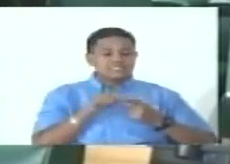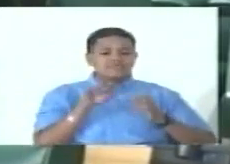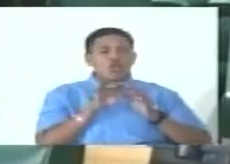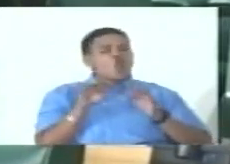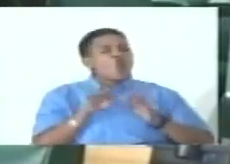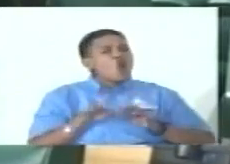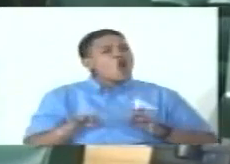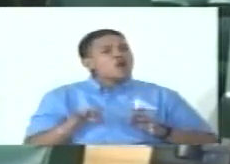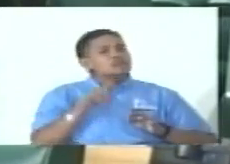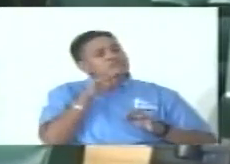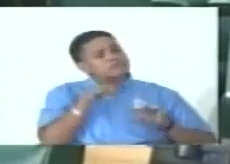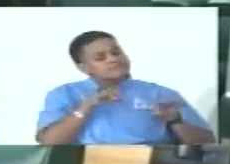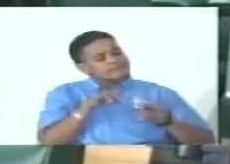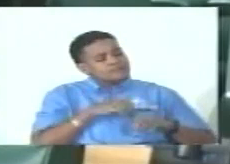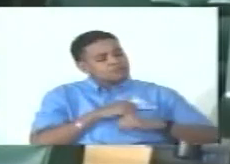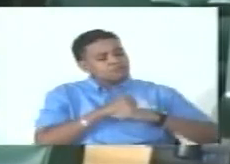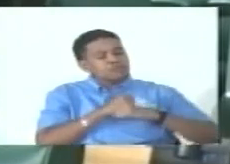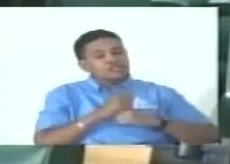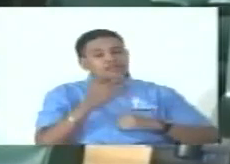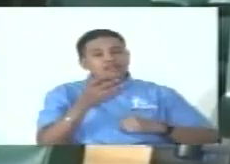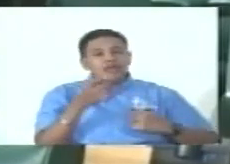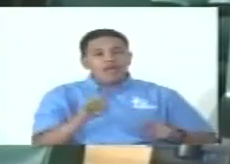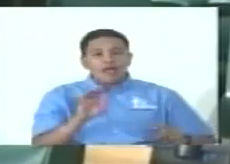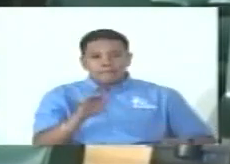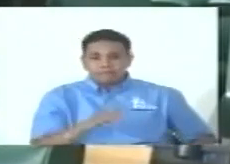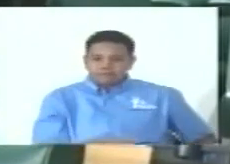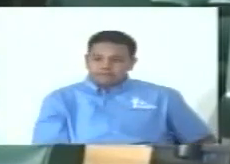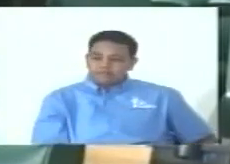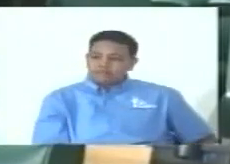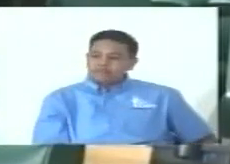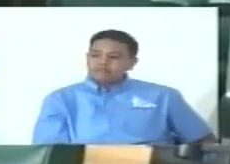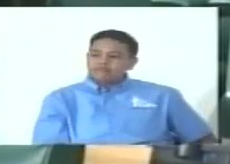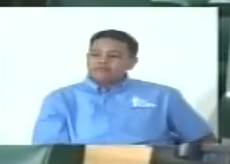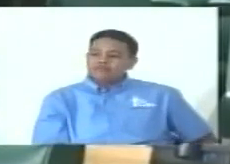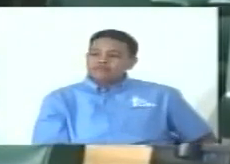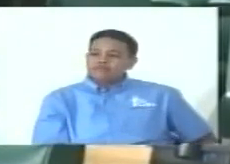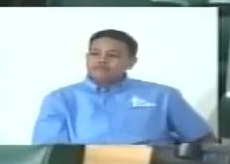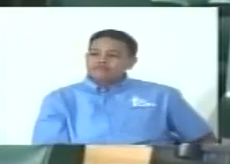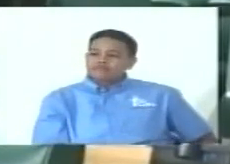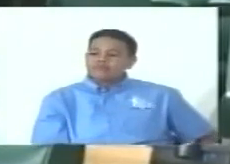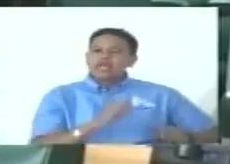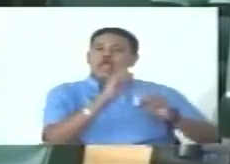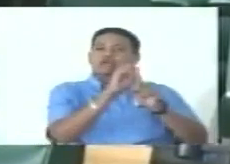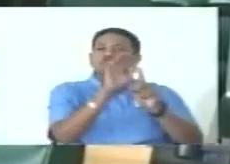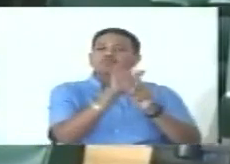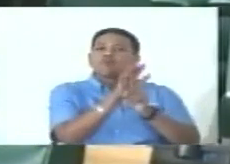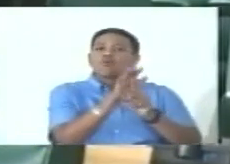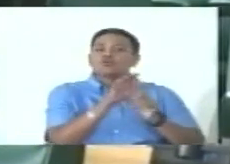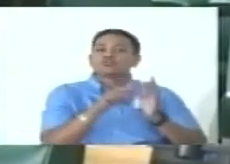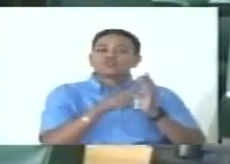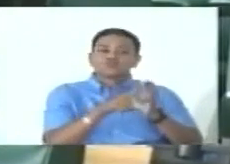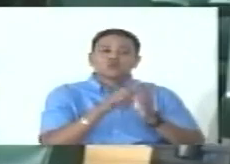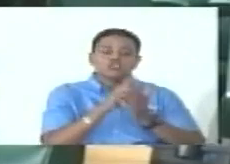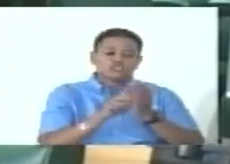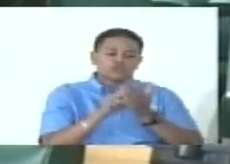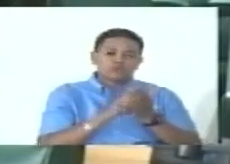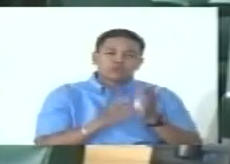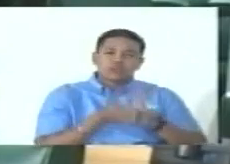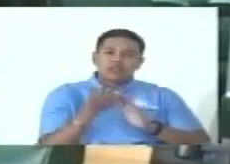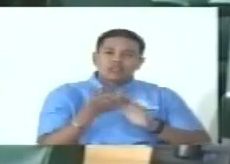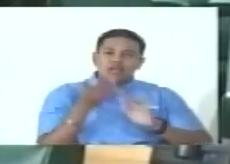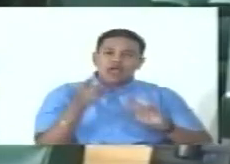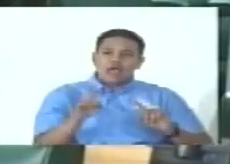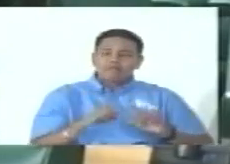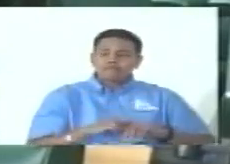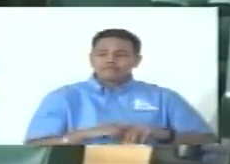is seeking to protect. The exposure to discrimination. And Mr. President,